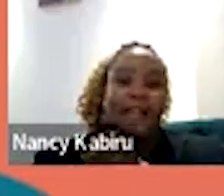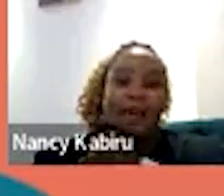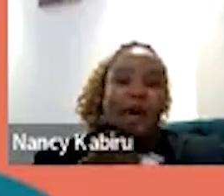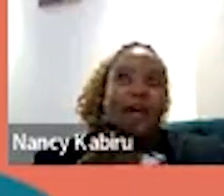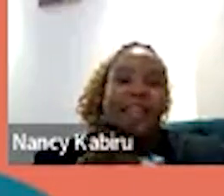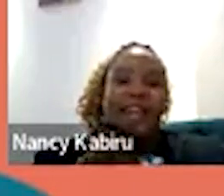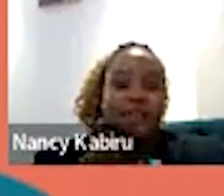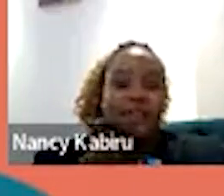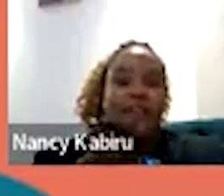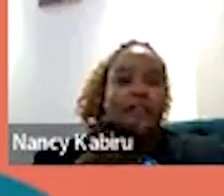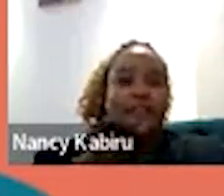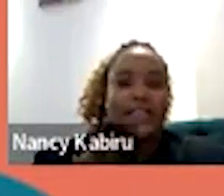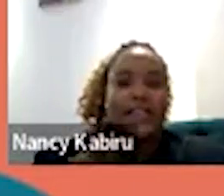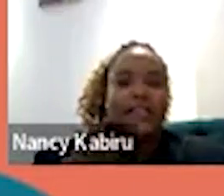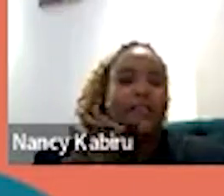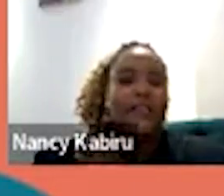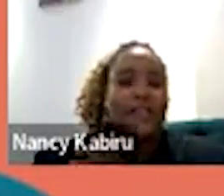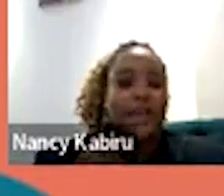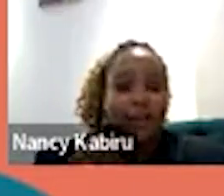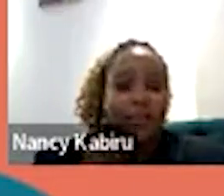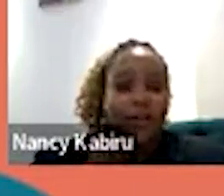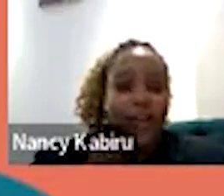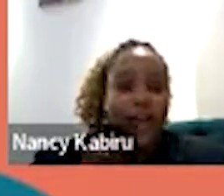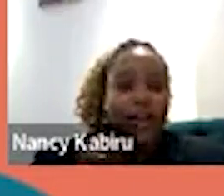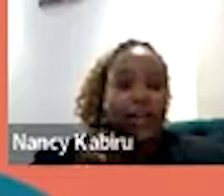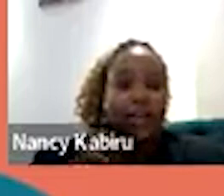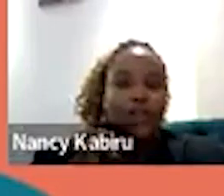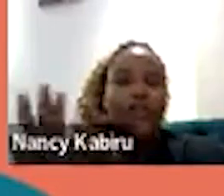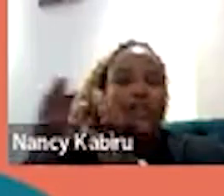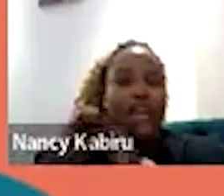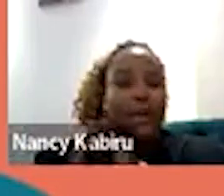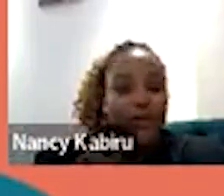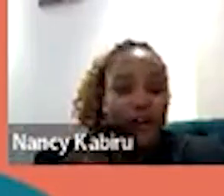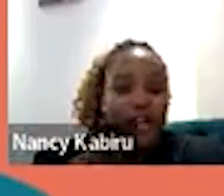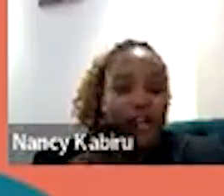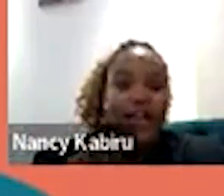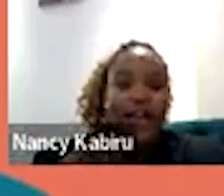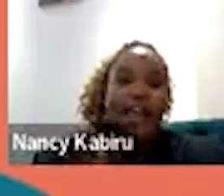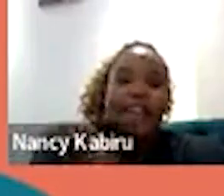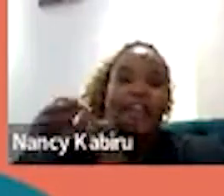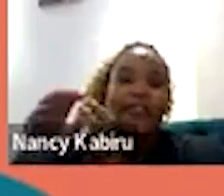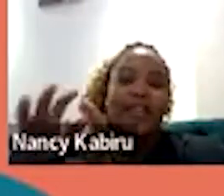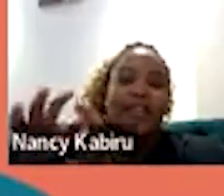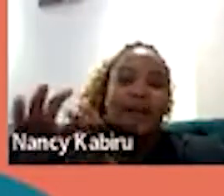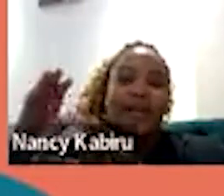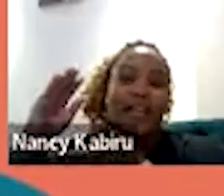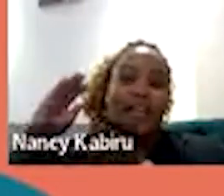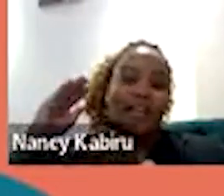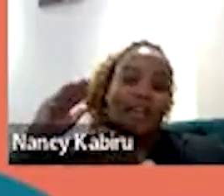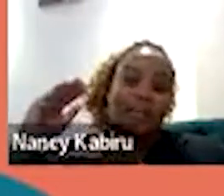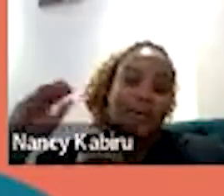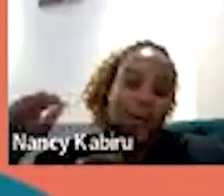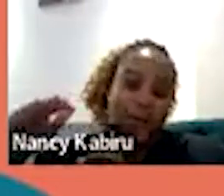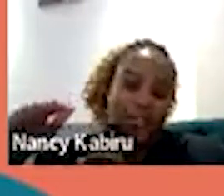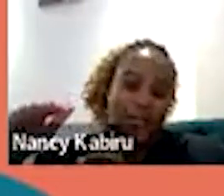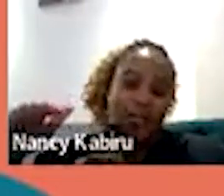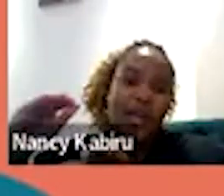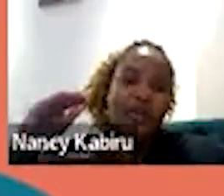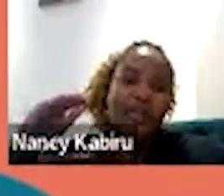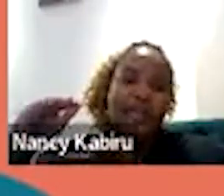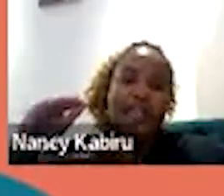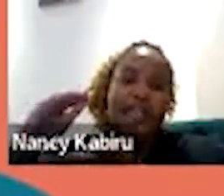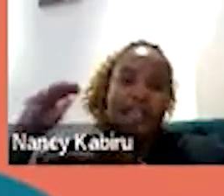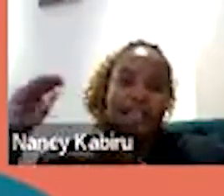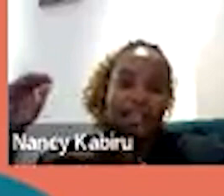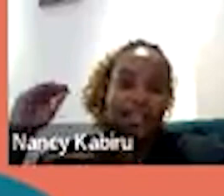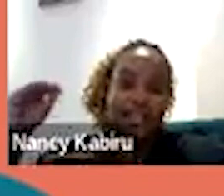are employed and they work 35, 40 years for the same employer, same role. At the end of the day, when they leave employment, when